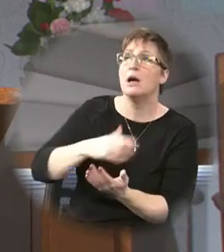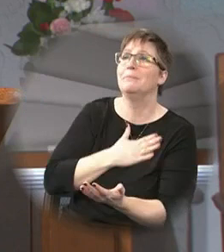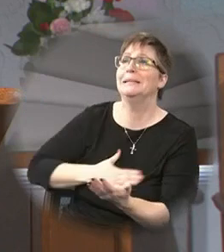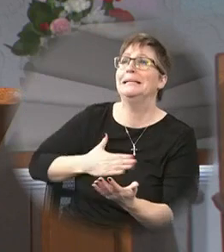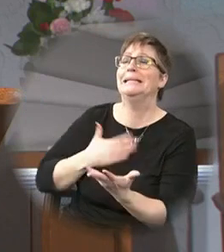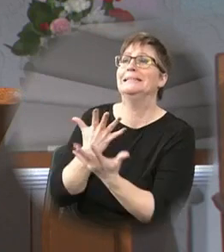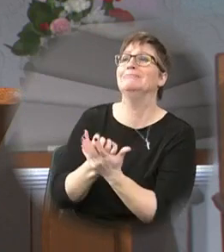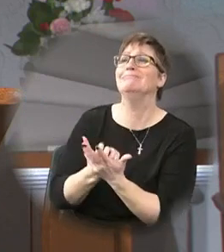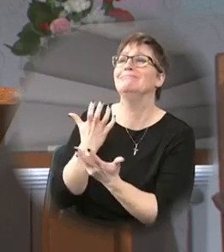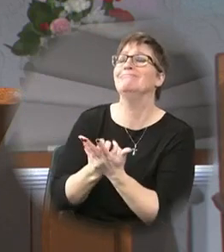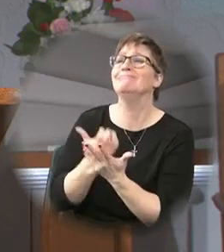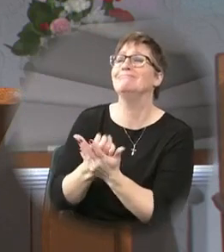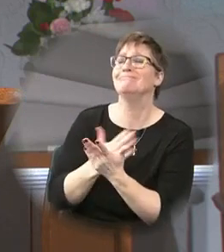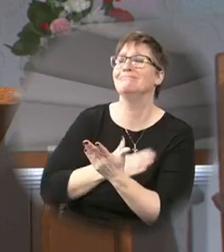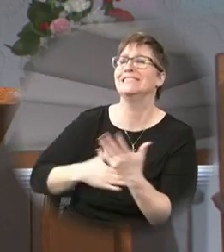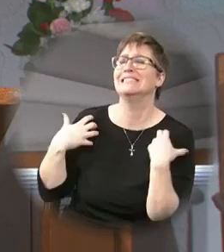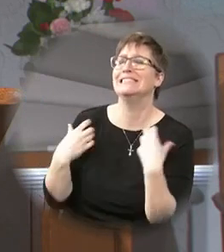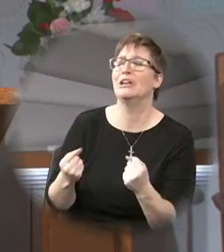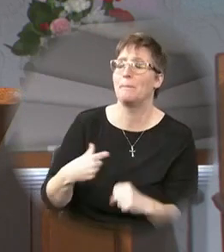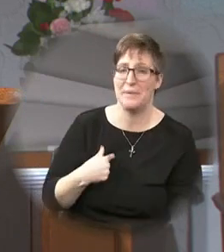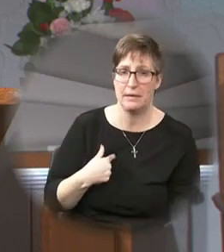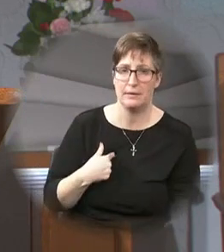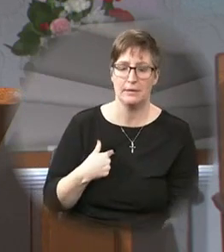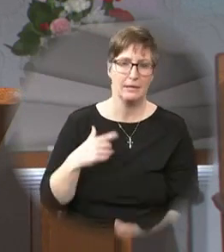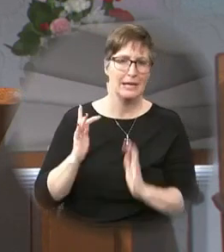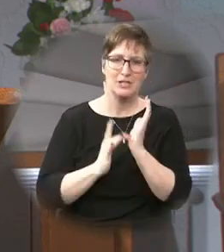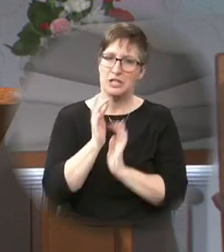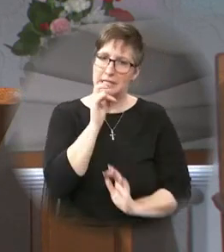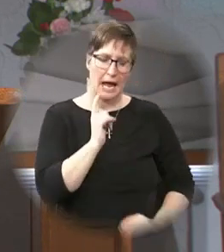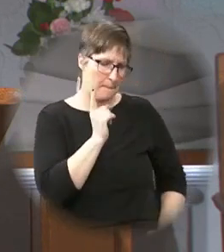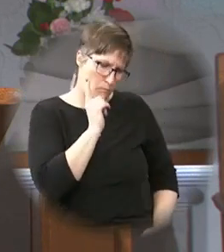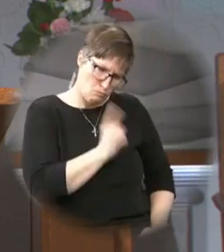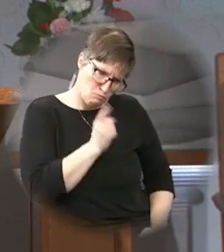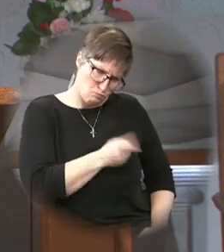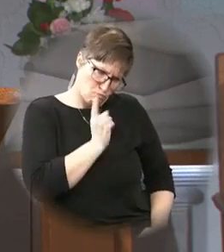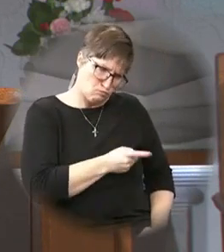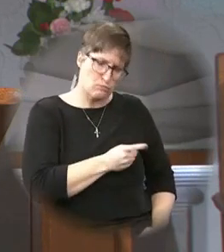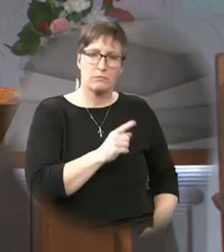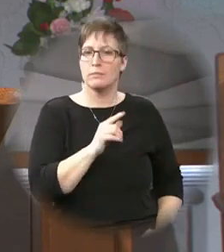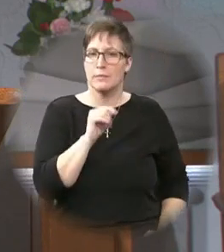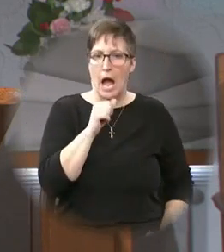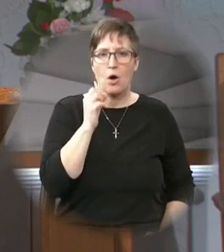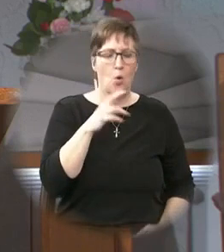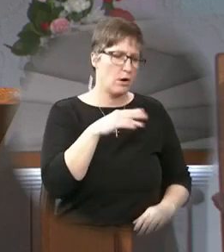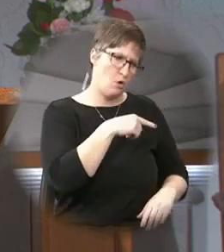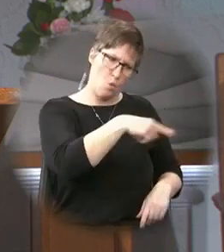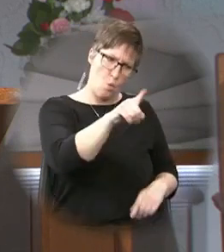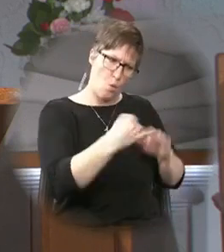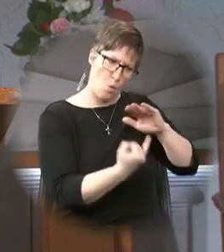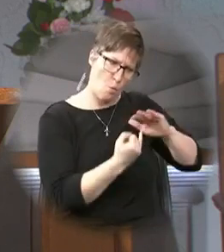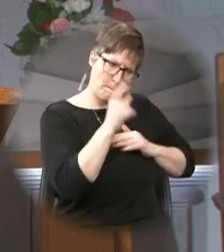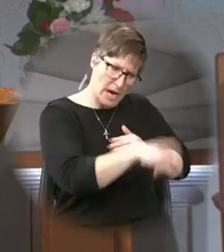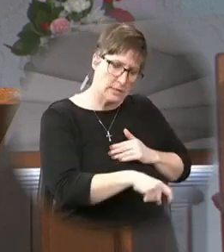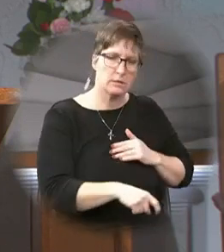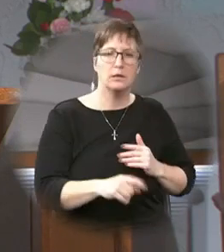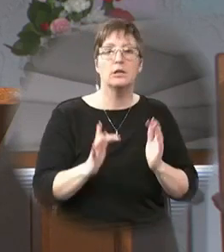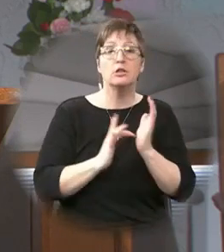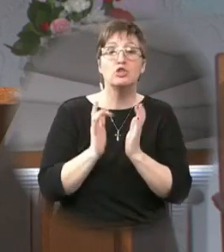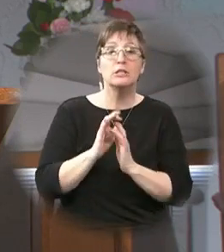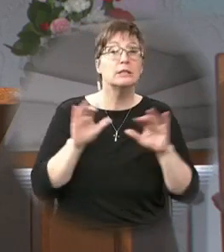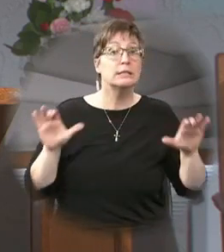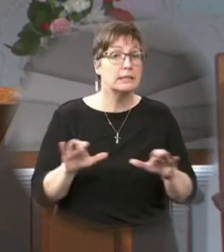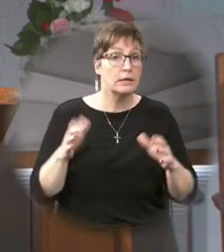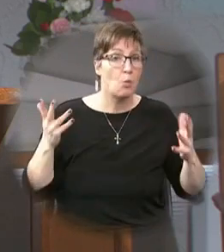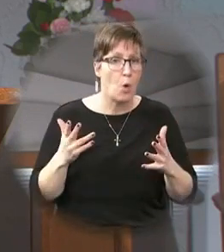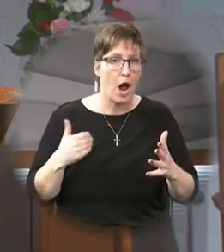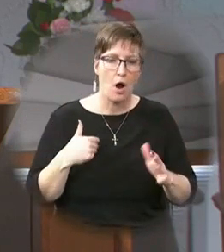healing. As we know, Jesus did not scold him or send him back into the isolation. He did what was considered